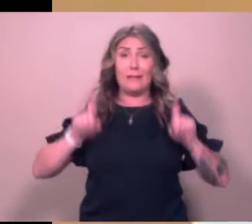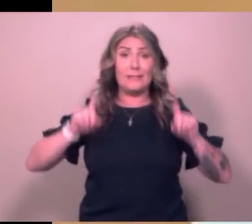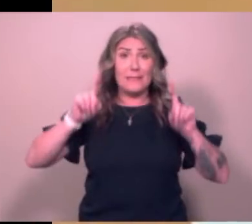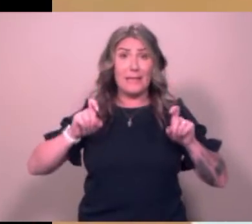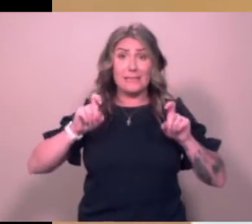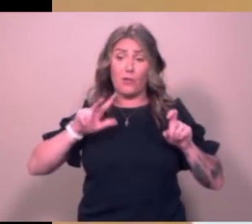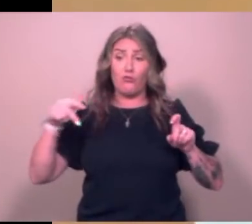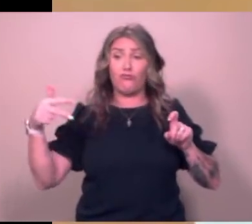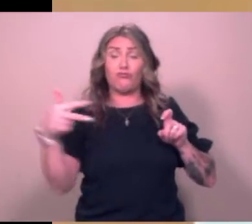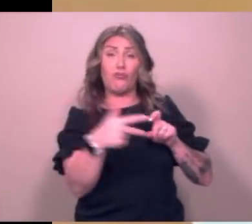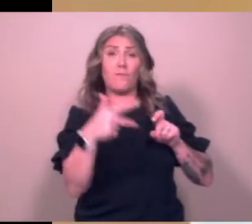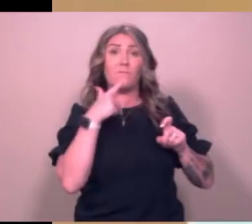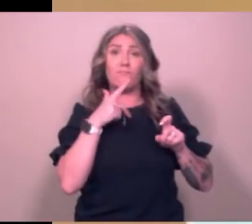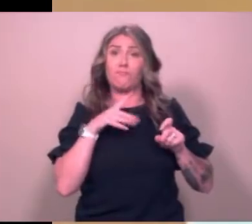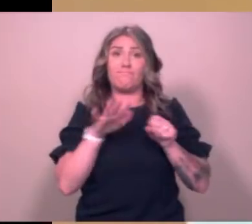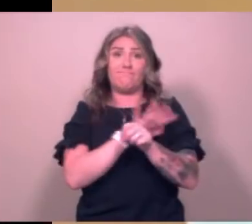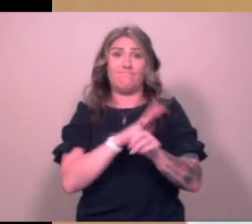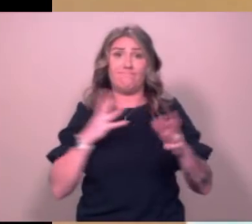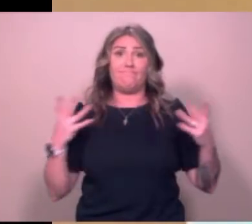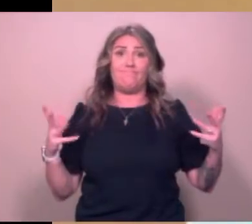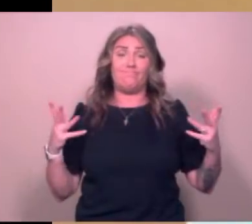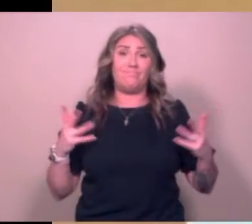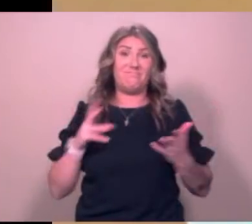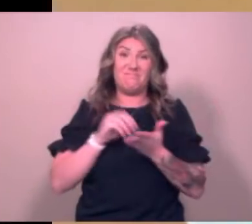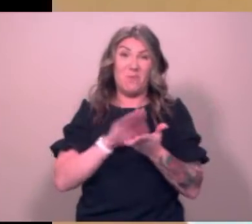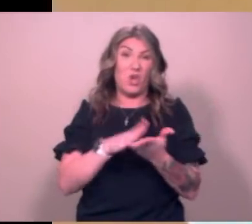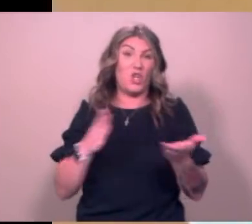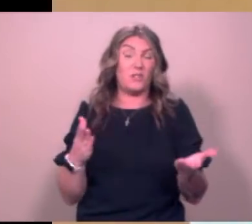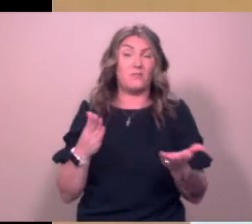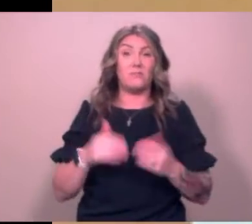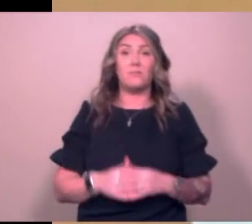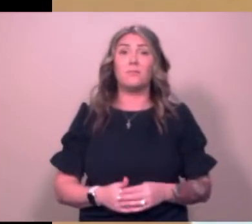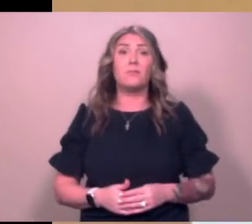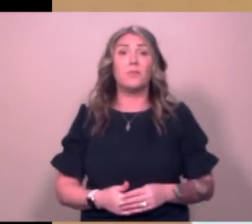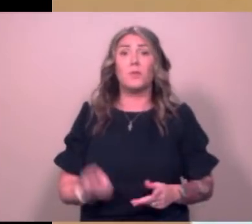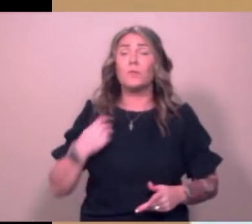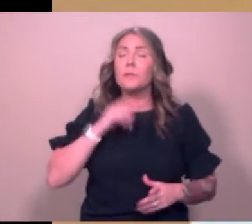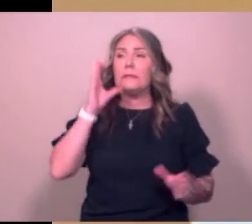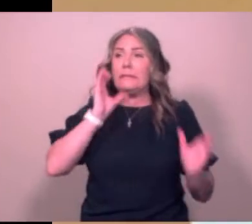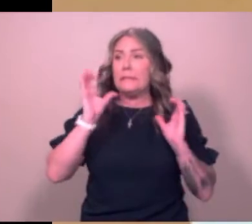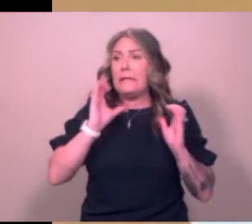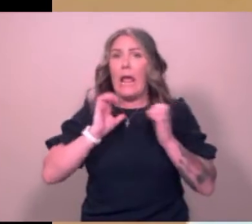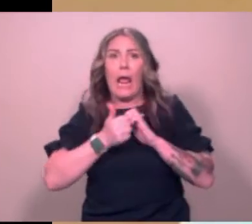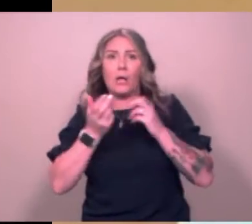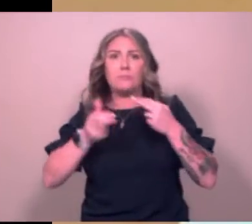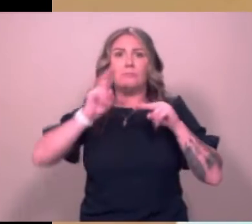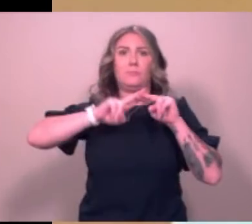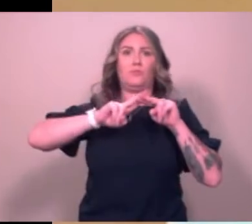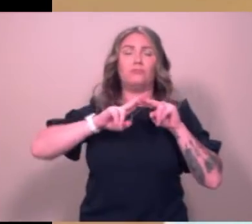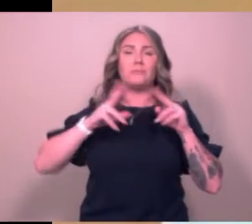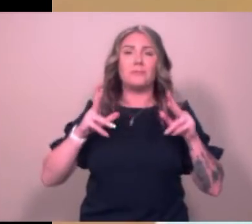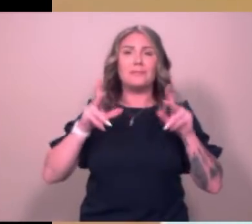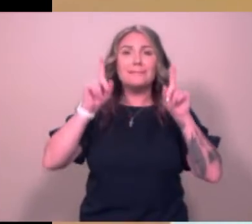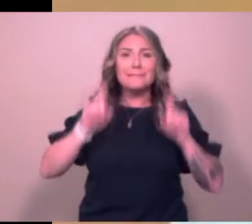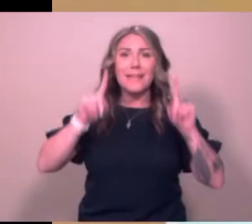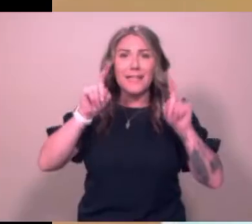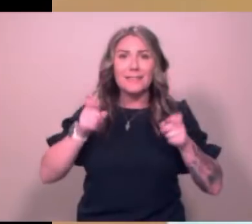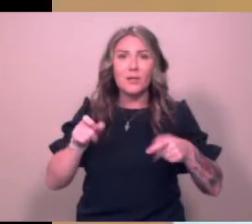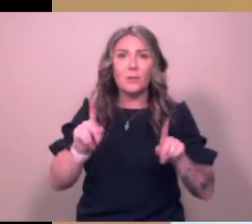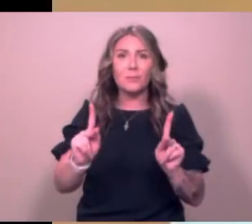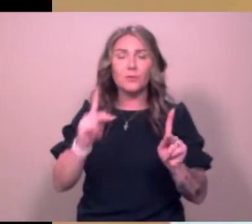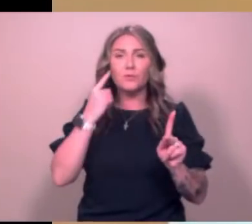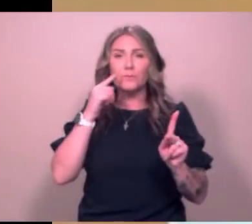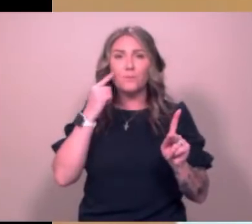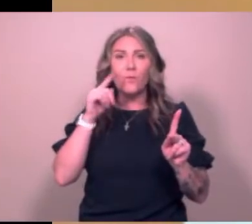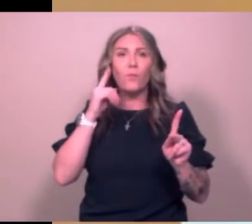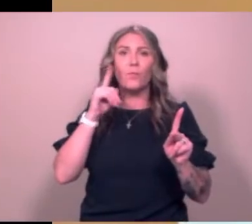drive-through testing is already booked out, and we're looking for ways to increase testing opportunities for